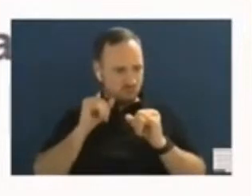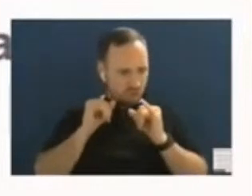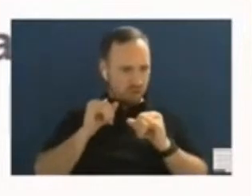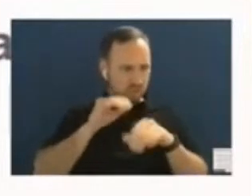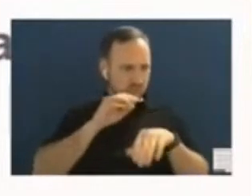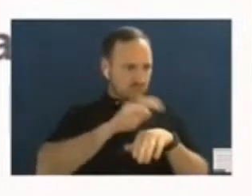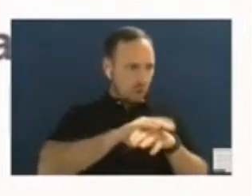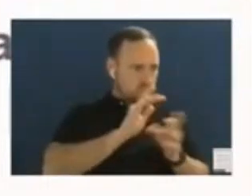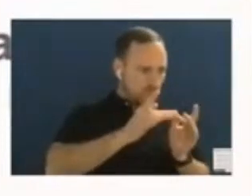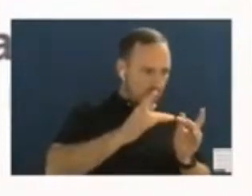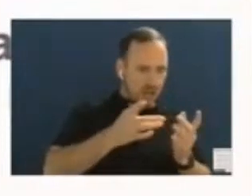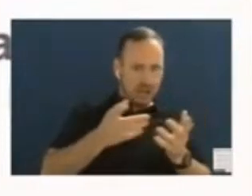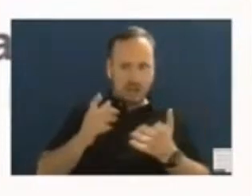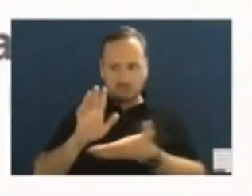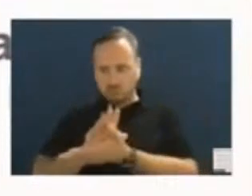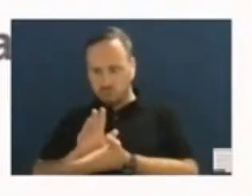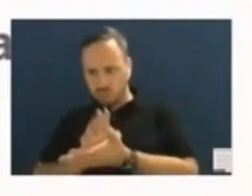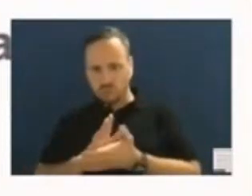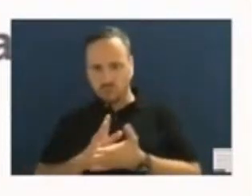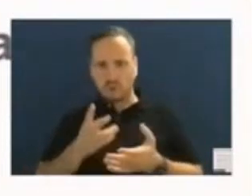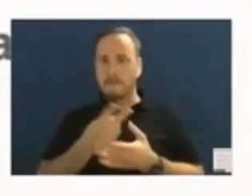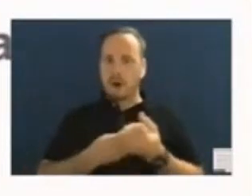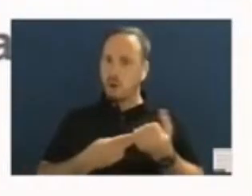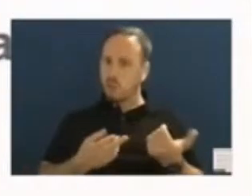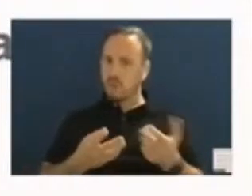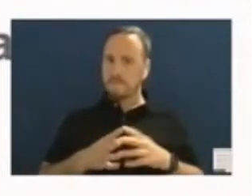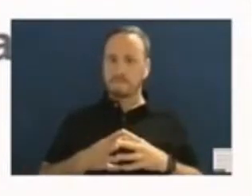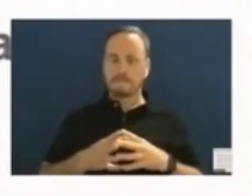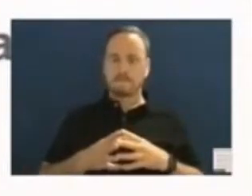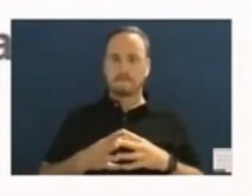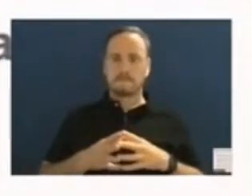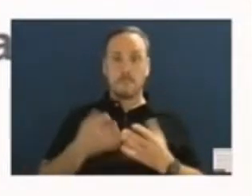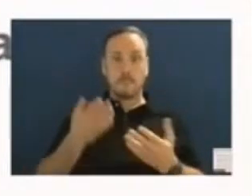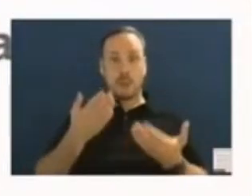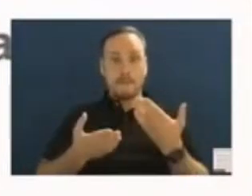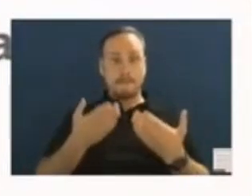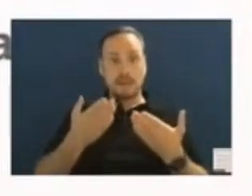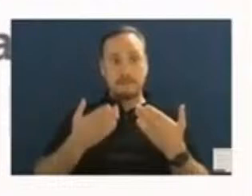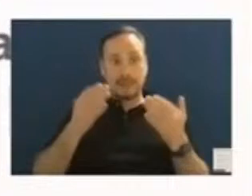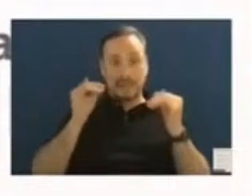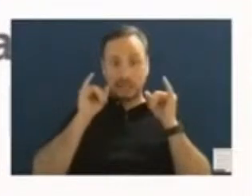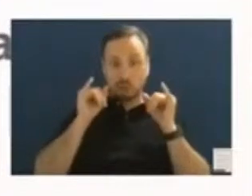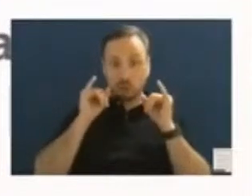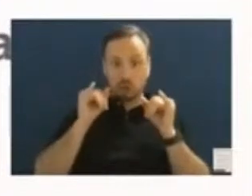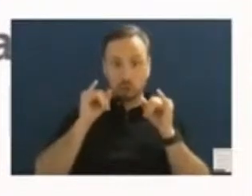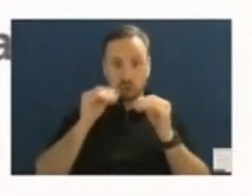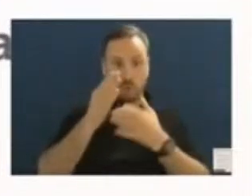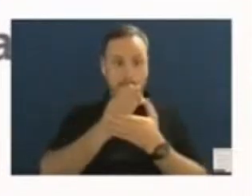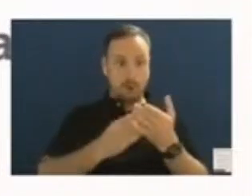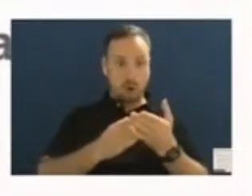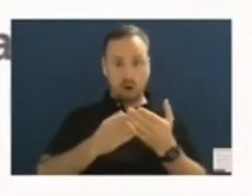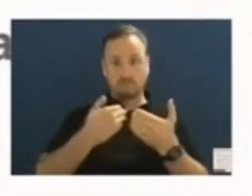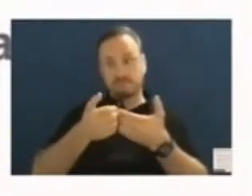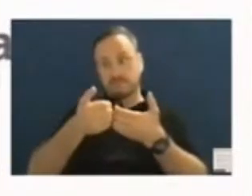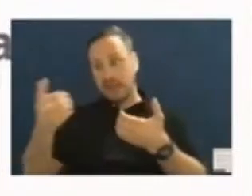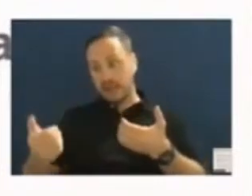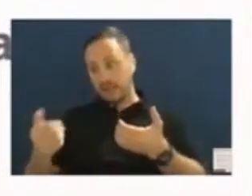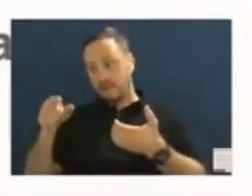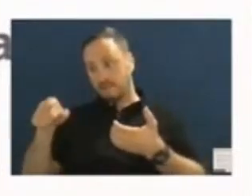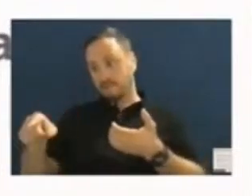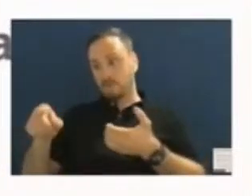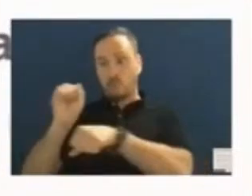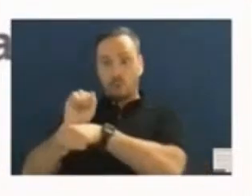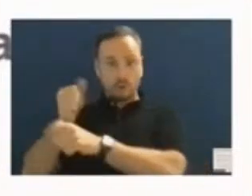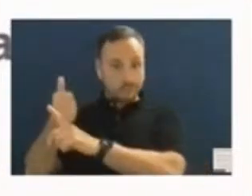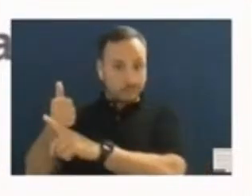be creative. It may mean that we divide the instructional blocks where one part of it is synchronous and live and the other part is asynchronous. It may